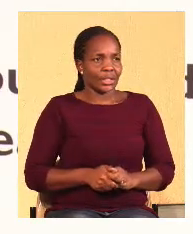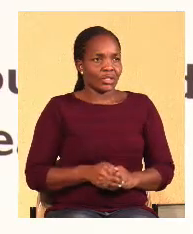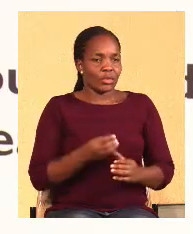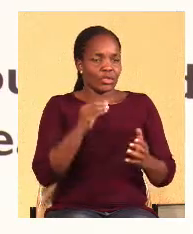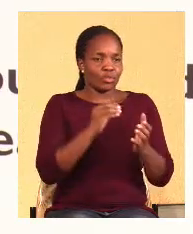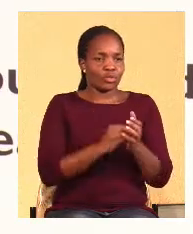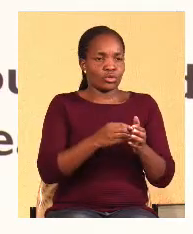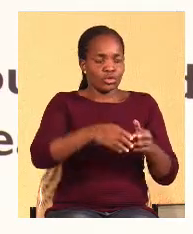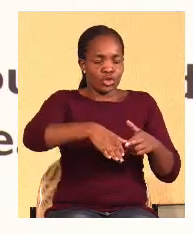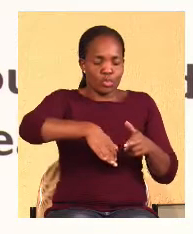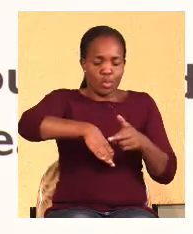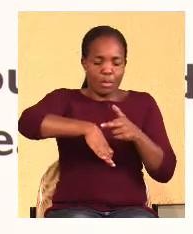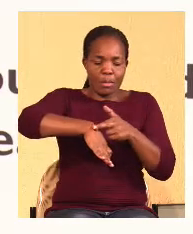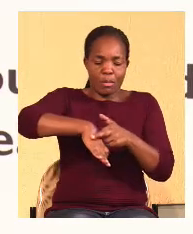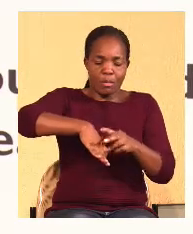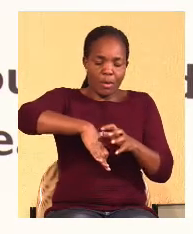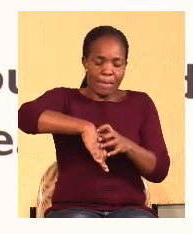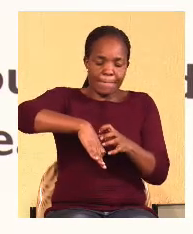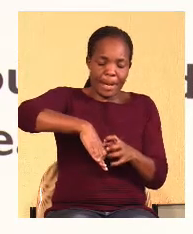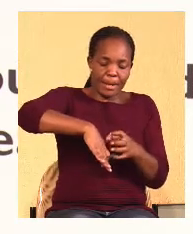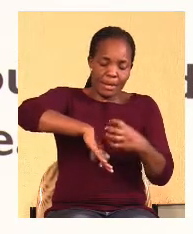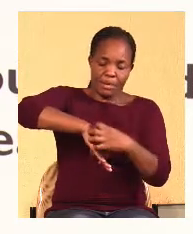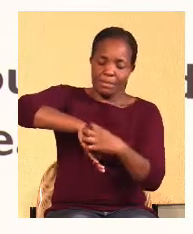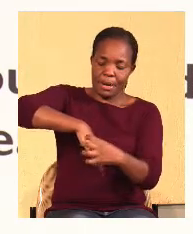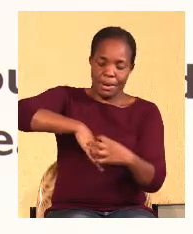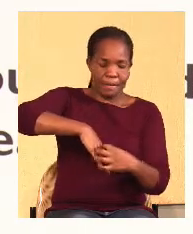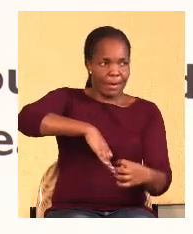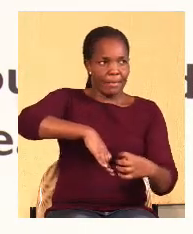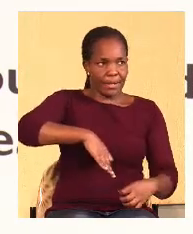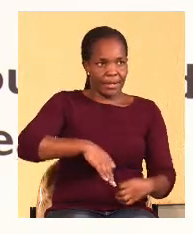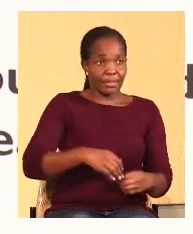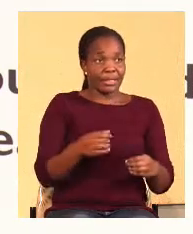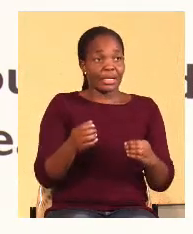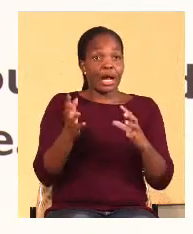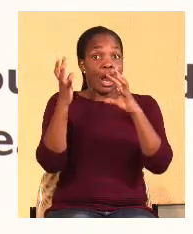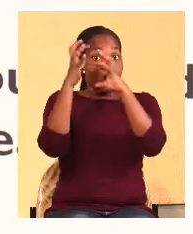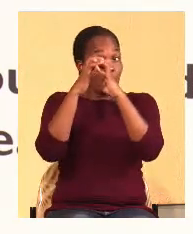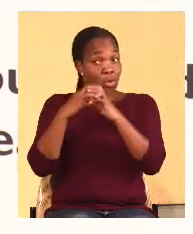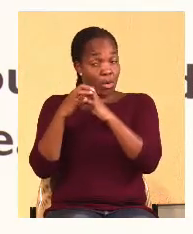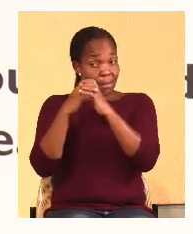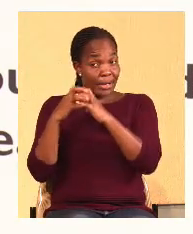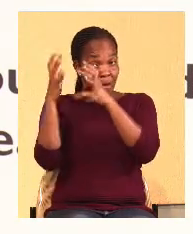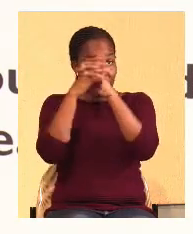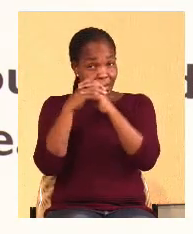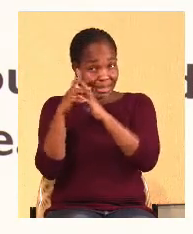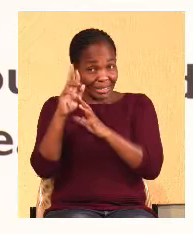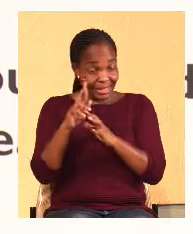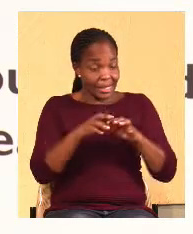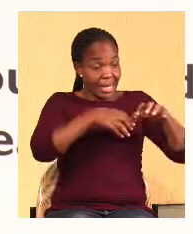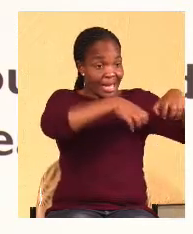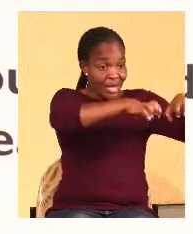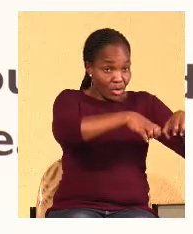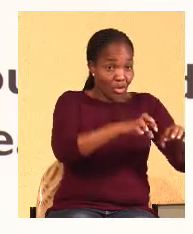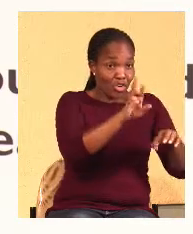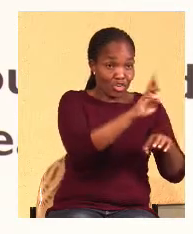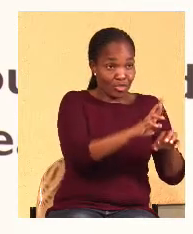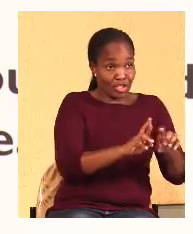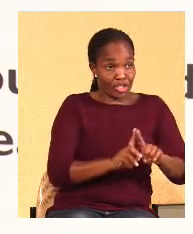zones. What that does is it allows, unlike Thomas and Erongo, for instance, not all the regions